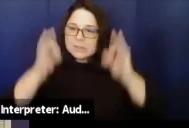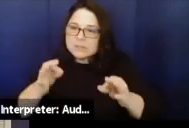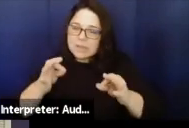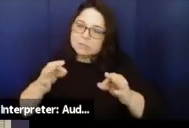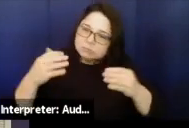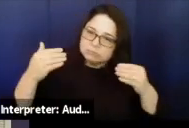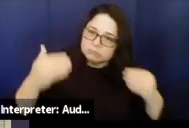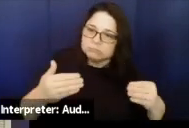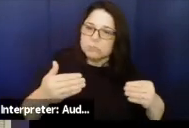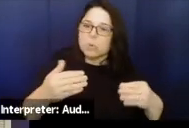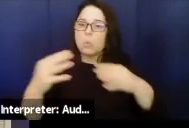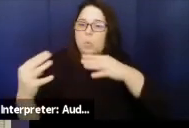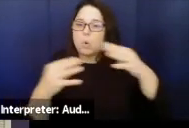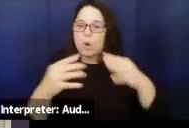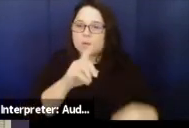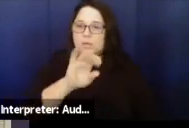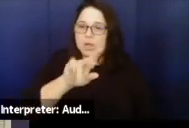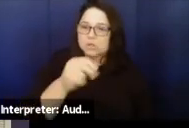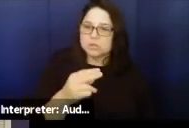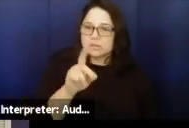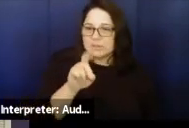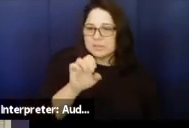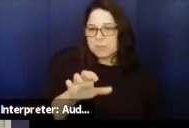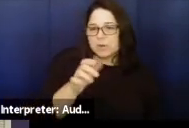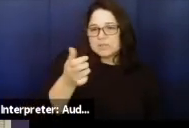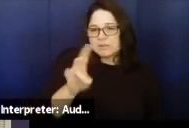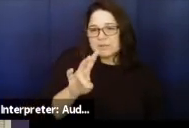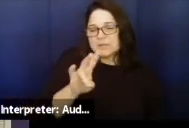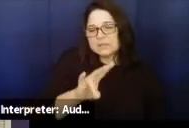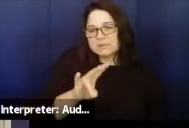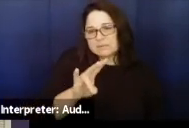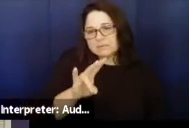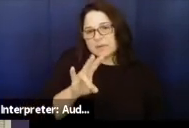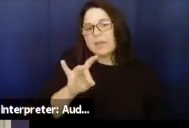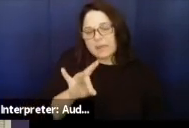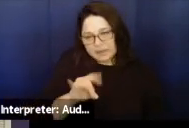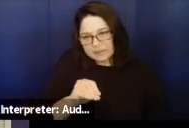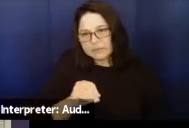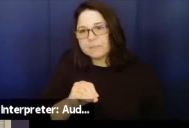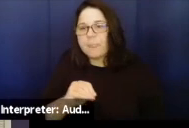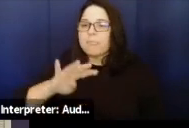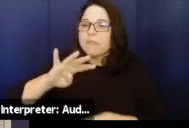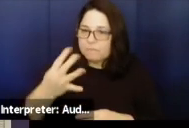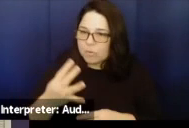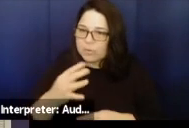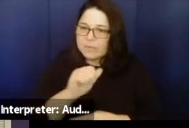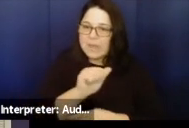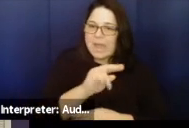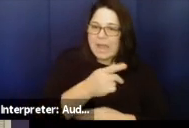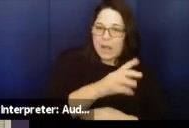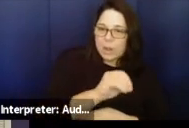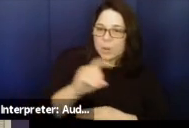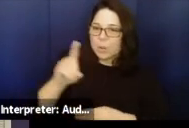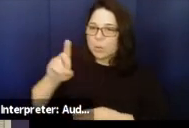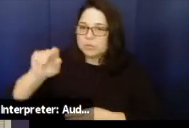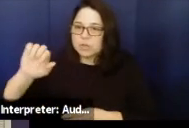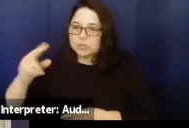in December of 1780, thus beginning the fourth Anglo-Dutch War of the 18th century.